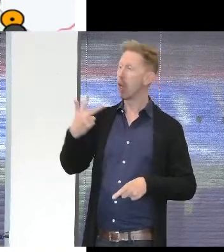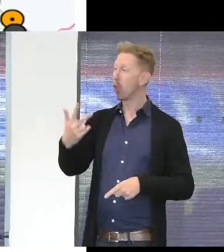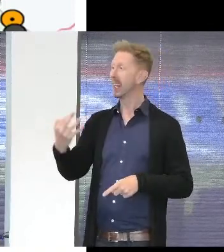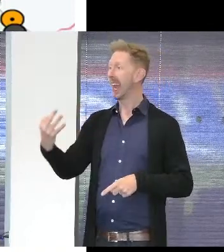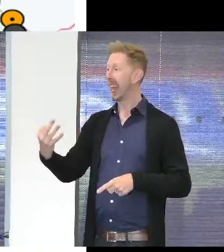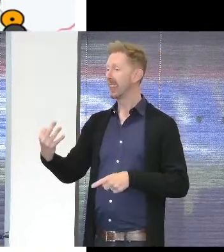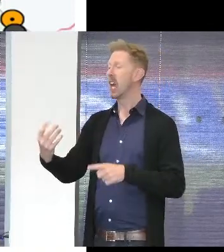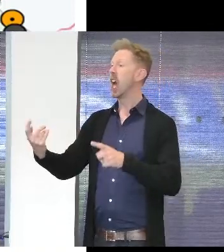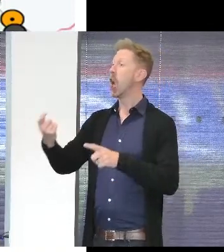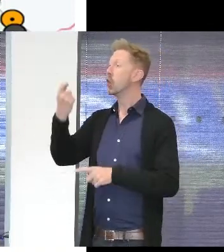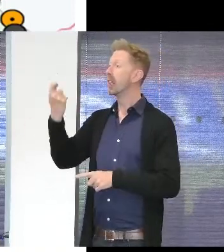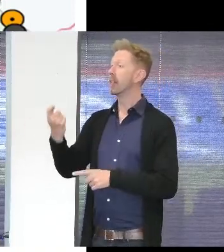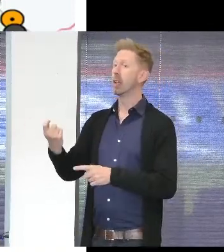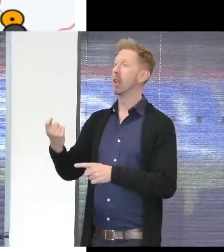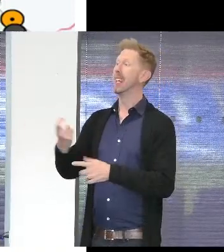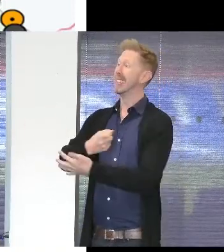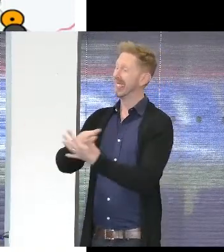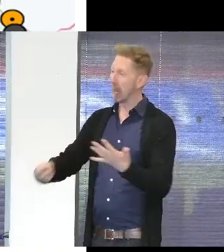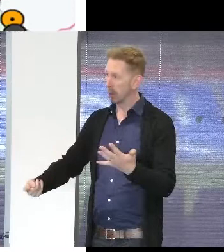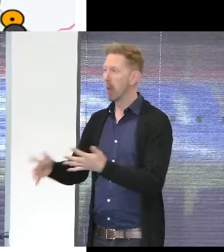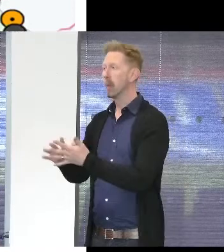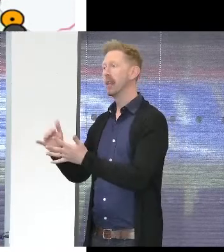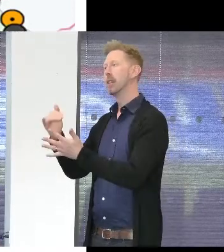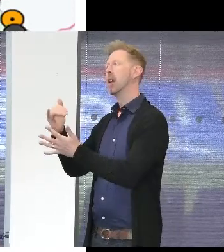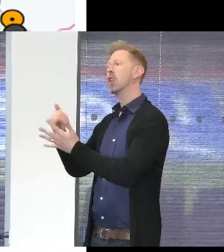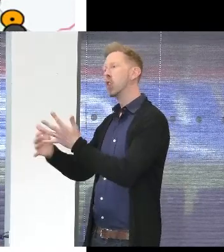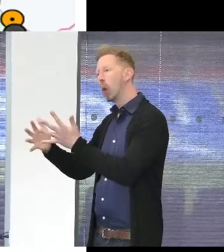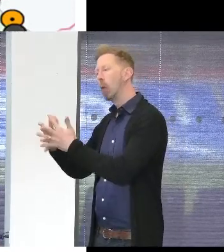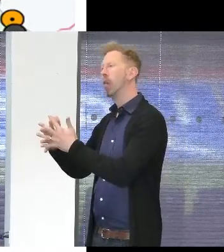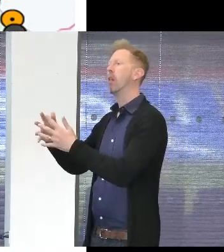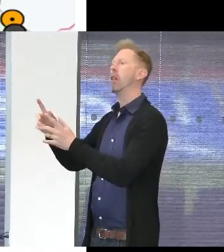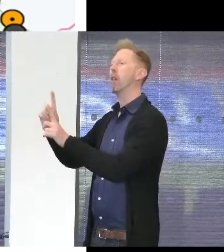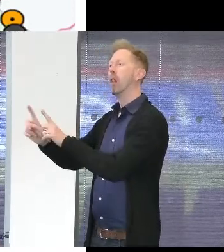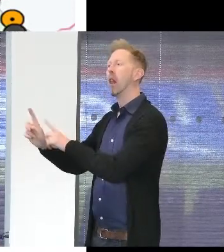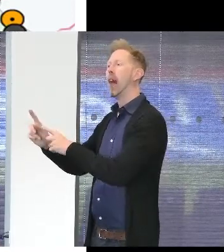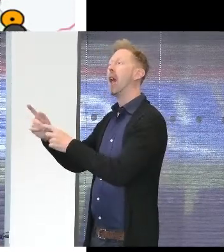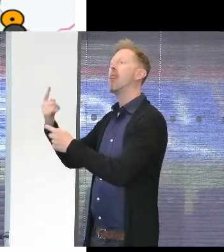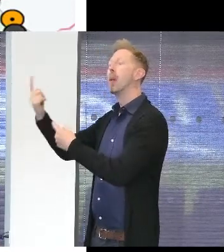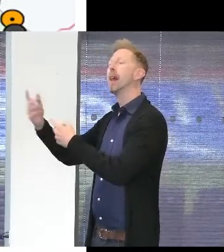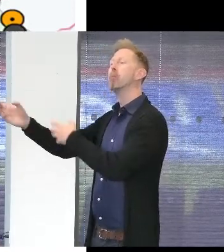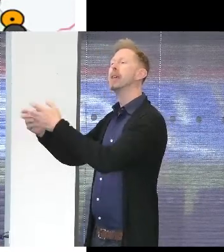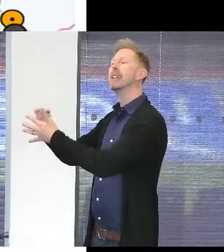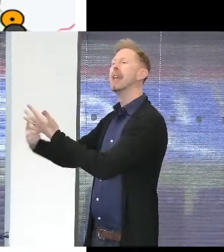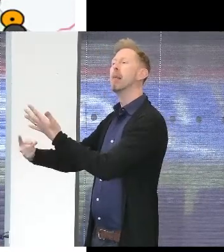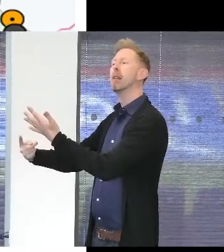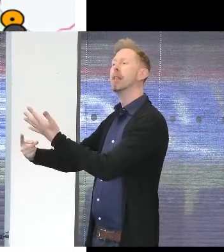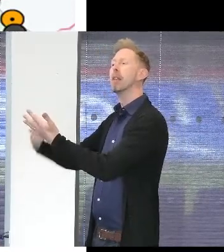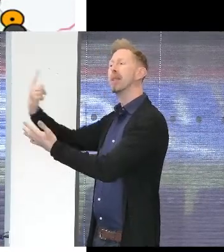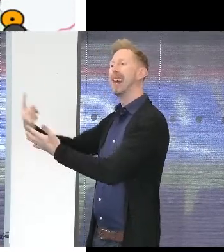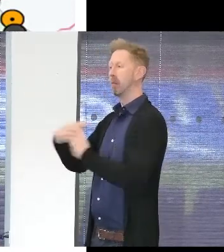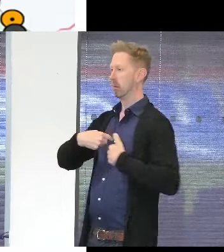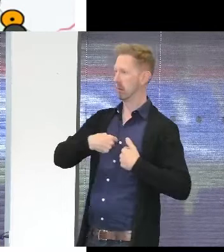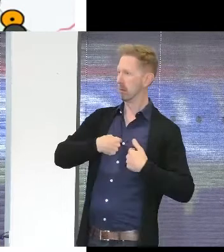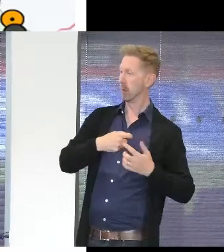successful disabled applicants on the scheme, so that means that Stonewall, Wen, and East will have more disabled people in those groups. But it also